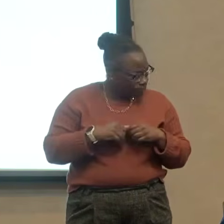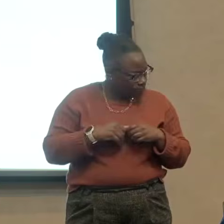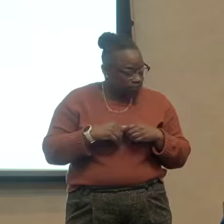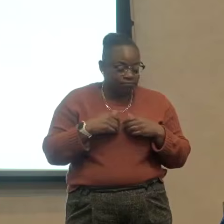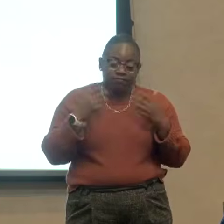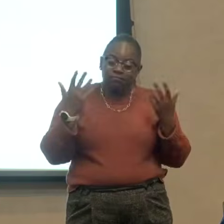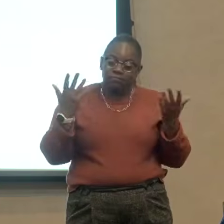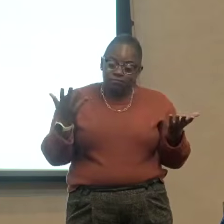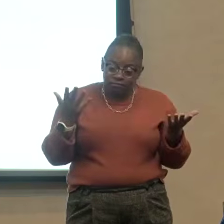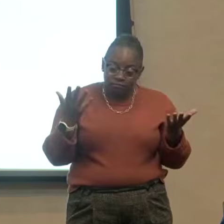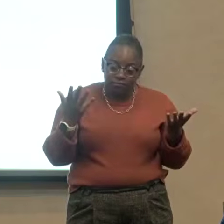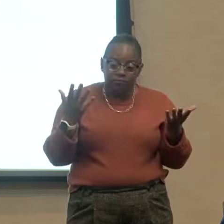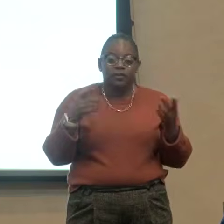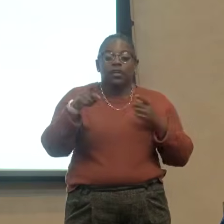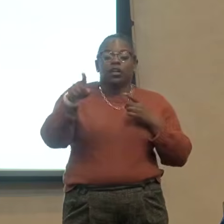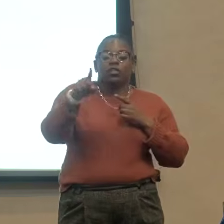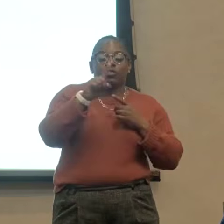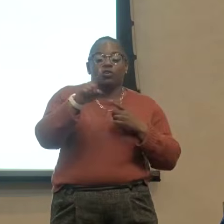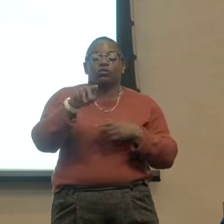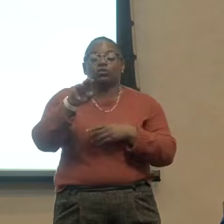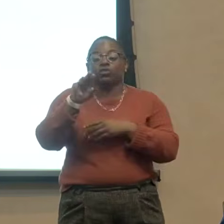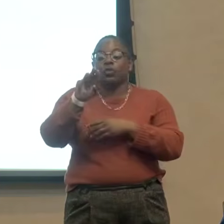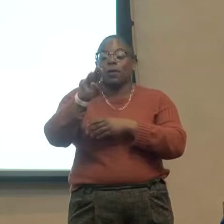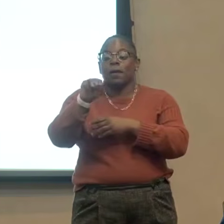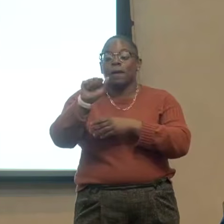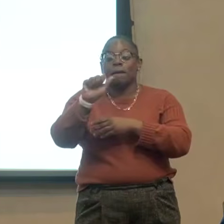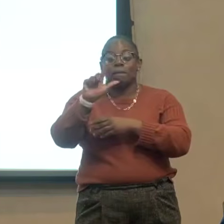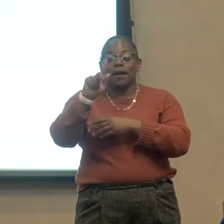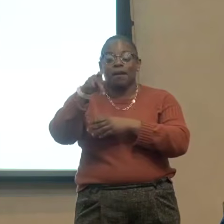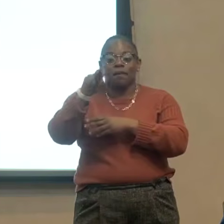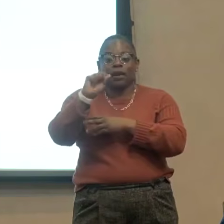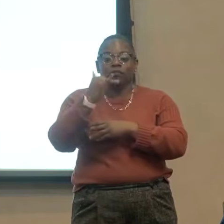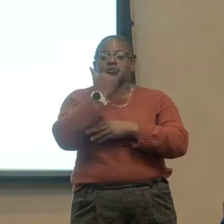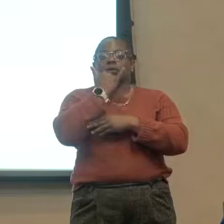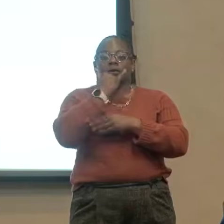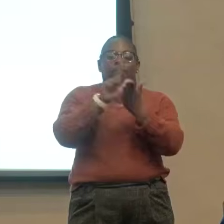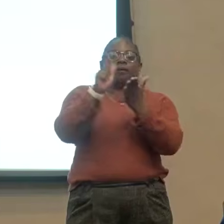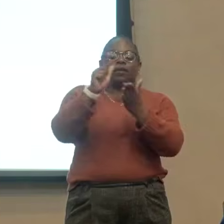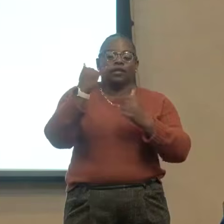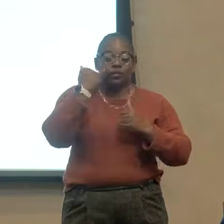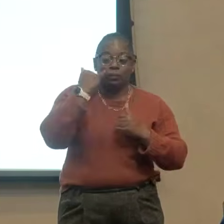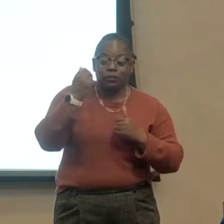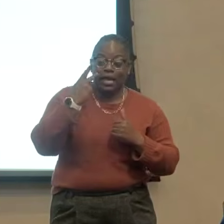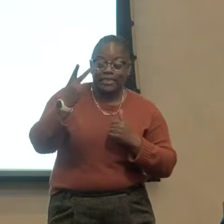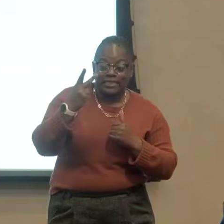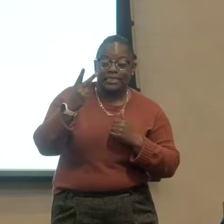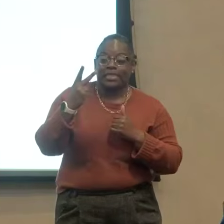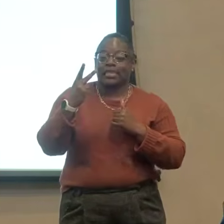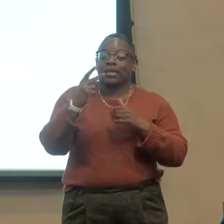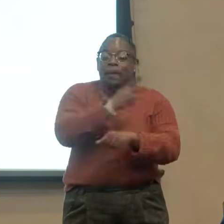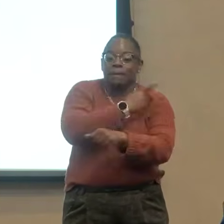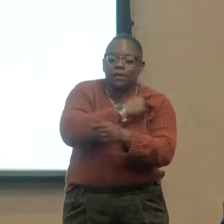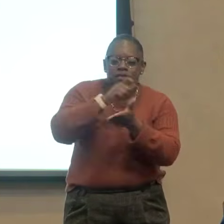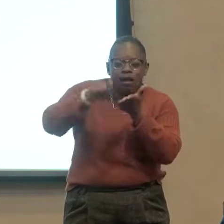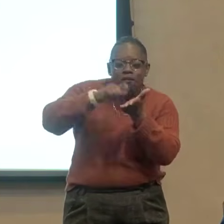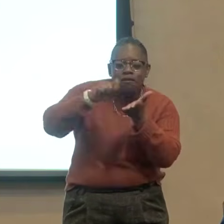what malpractice carriers have done is that if I see a patient, if I write a prescription to